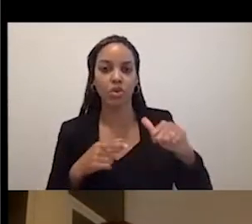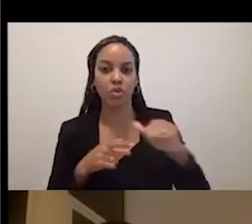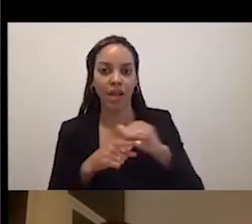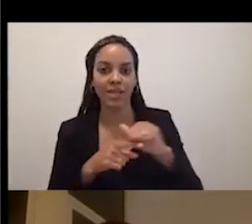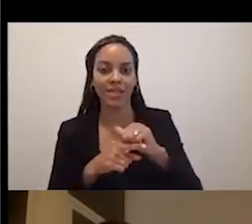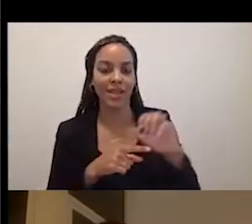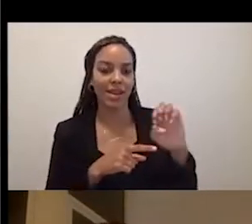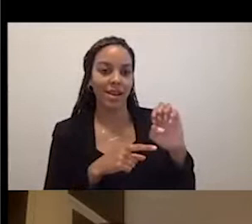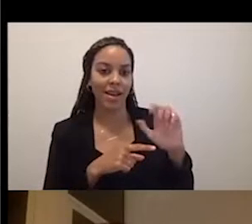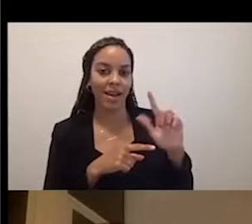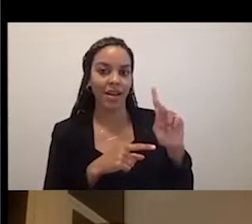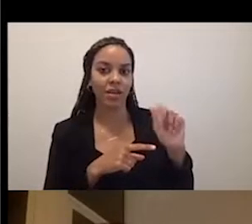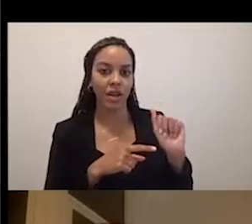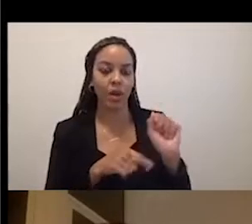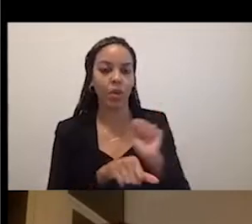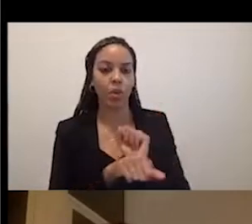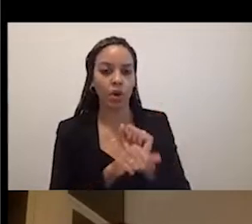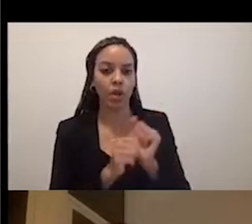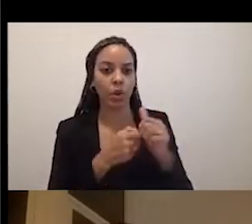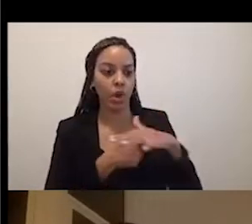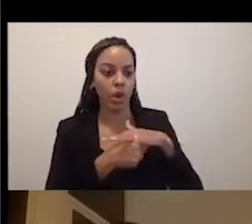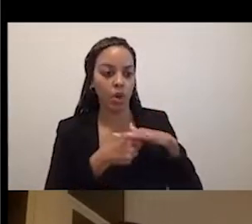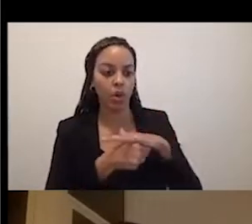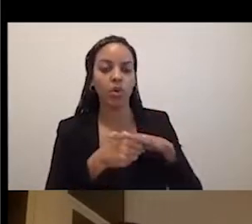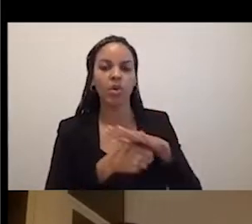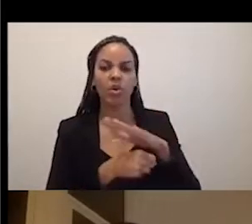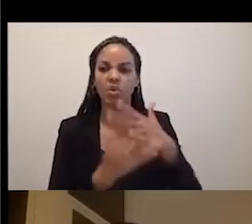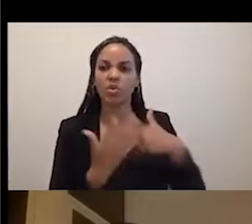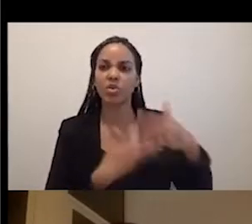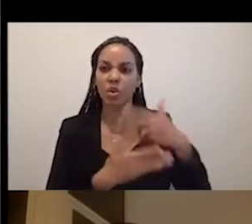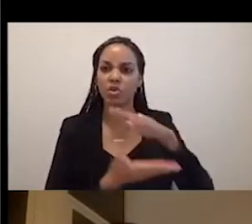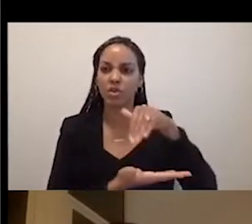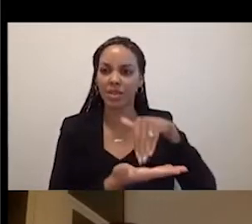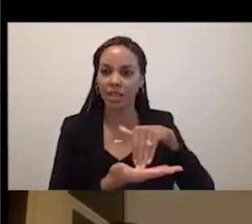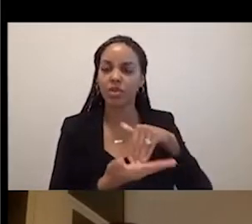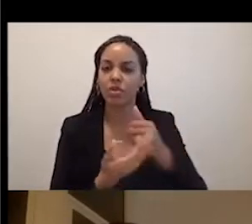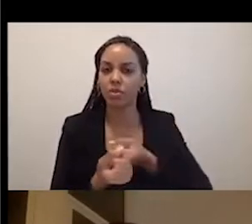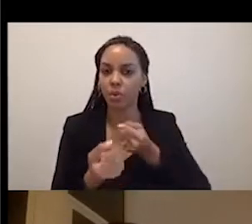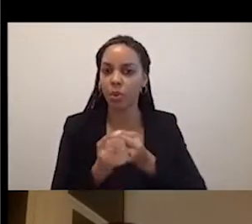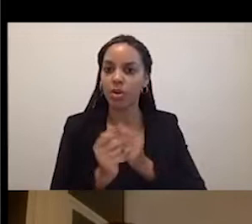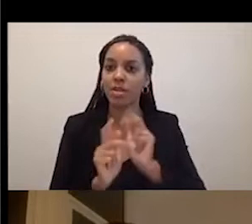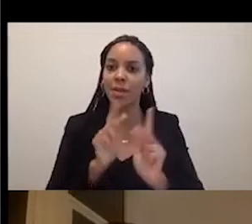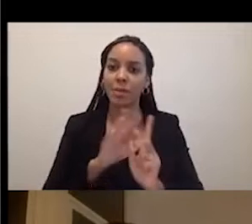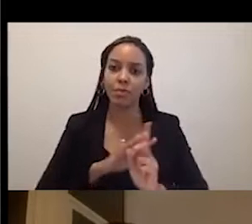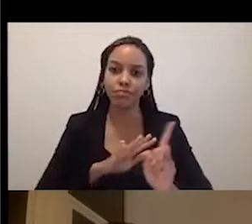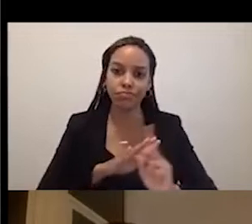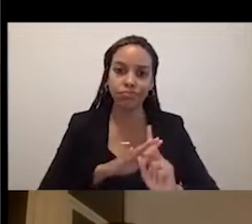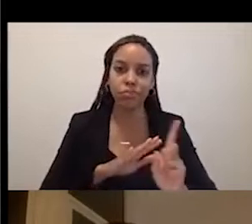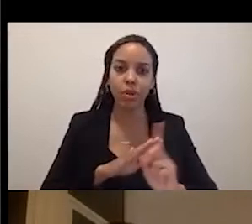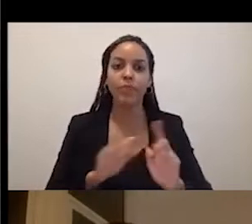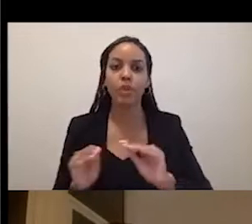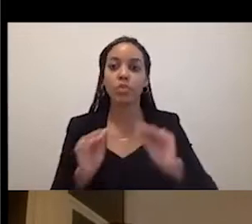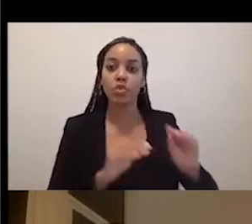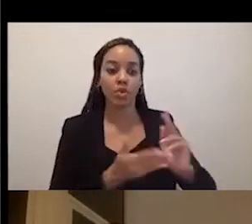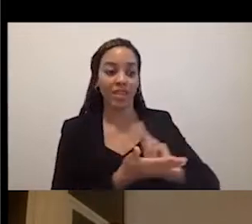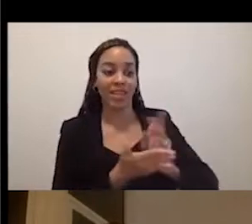with a local social center that supports asylum seekers and refugees to move the kitchen there and continue